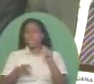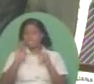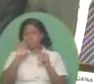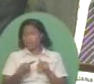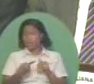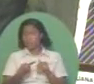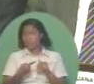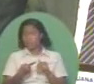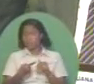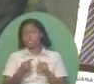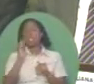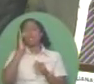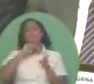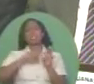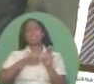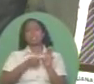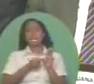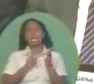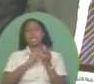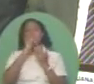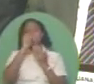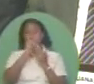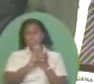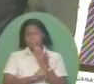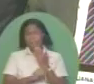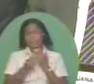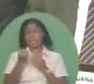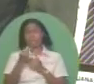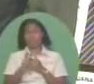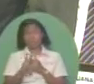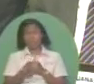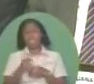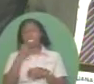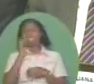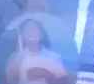1, 2012. The cost of this is $521.1 million.